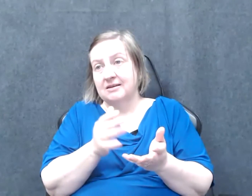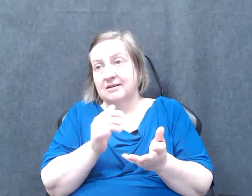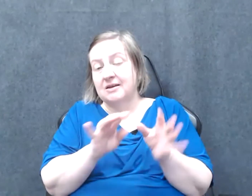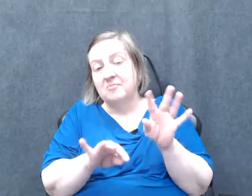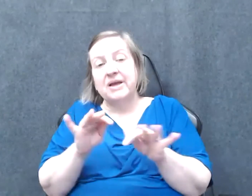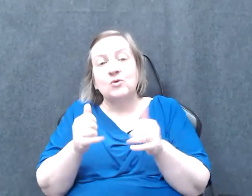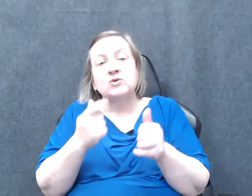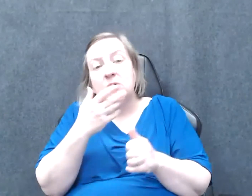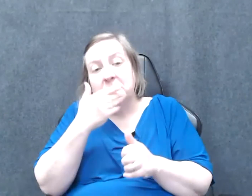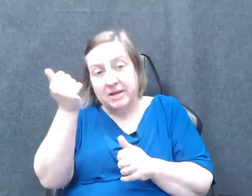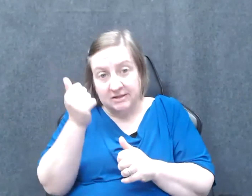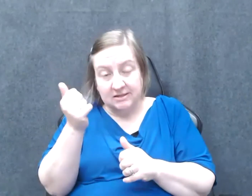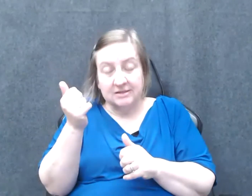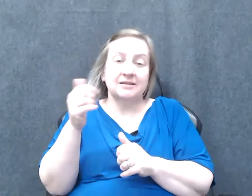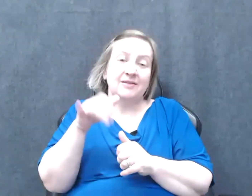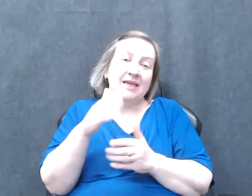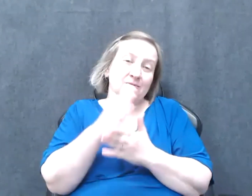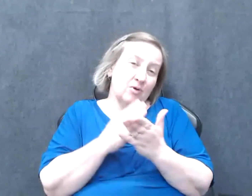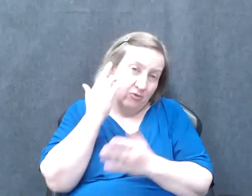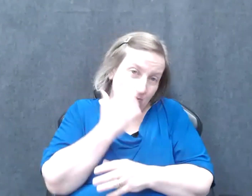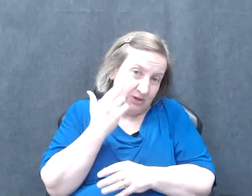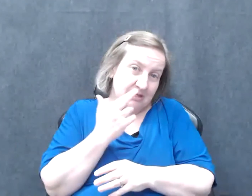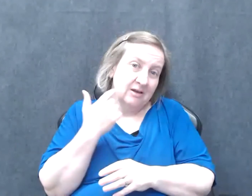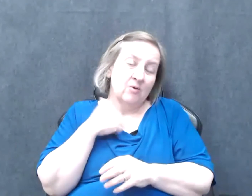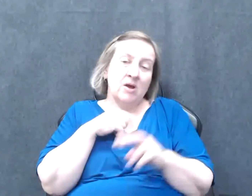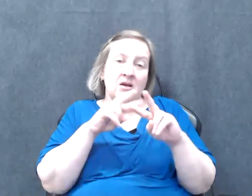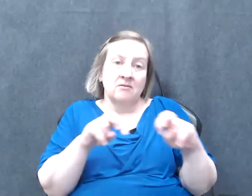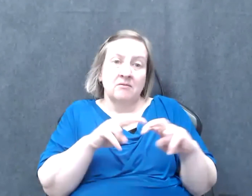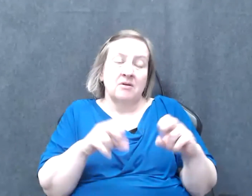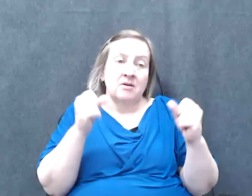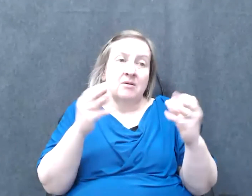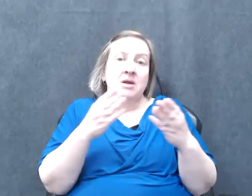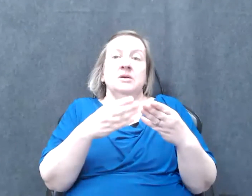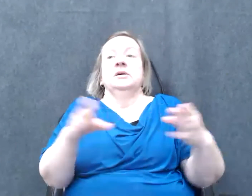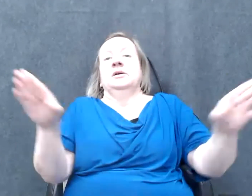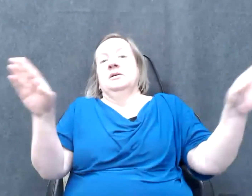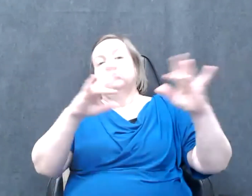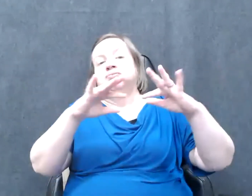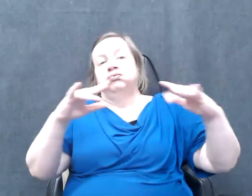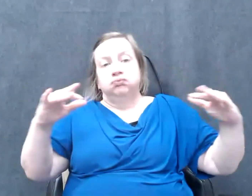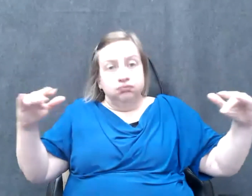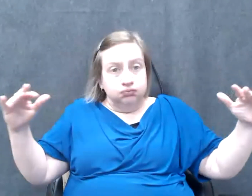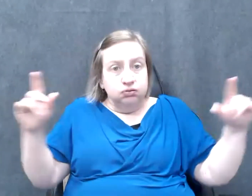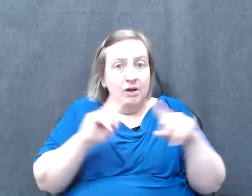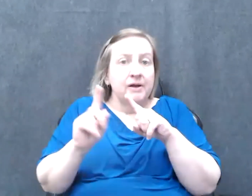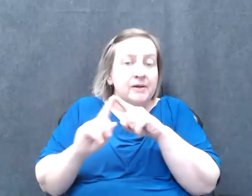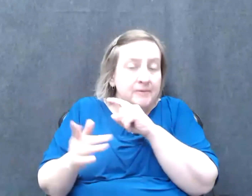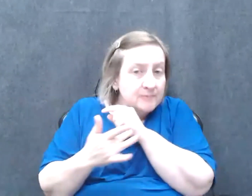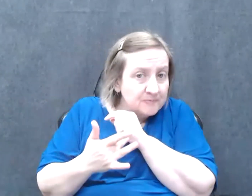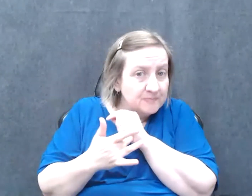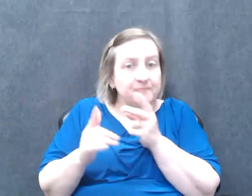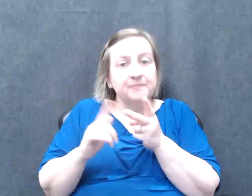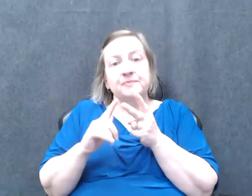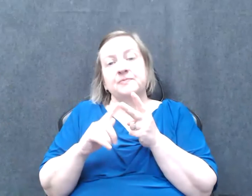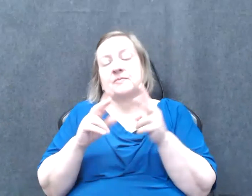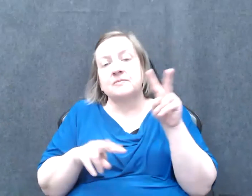best. And so that's partly why we're looking at a wide array of different technologies and looking at what